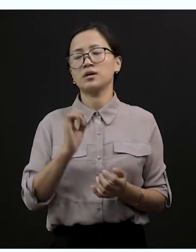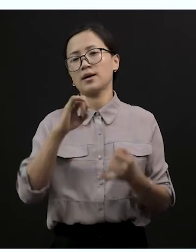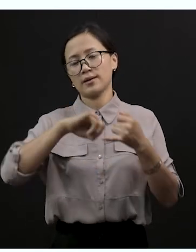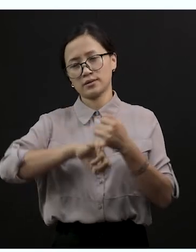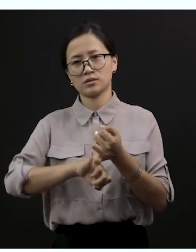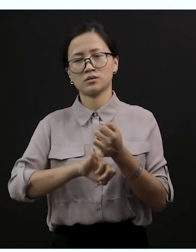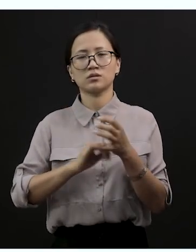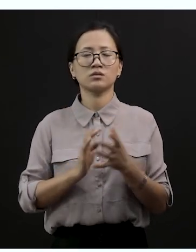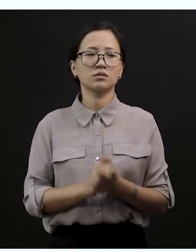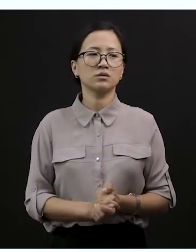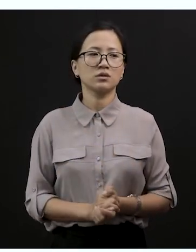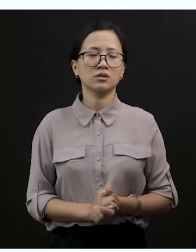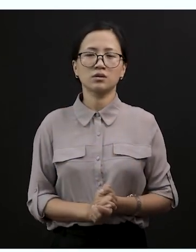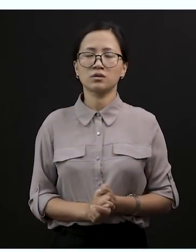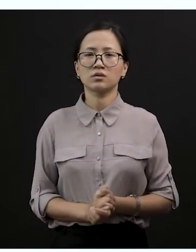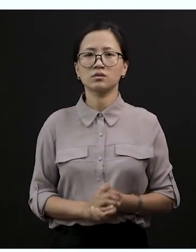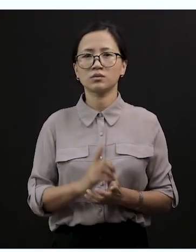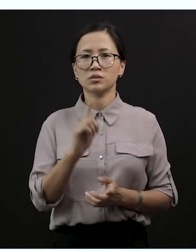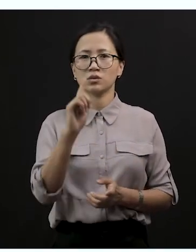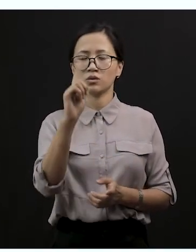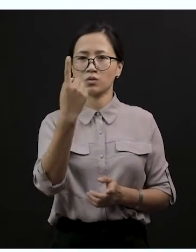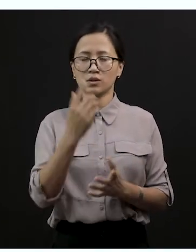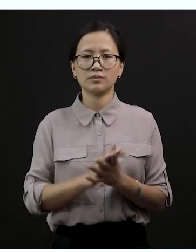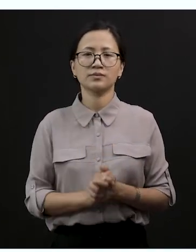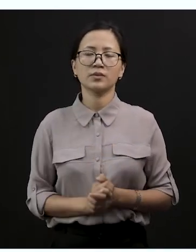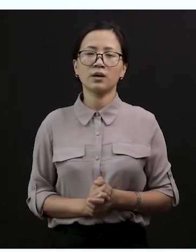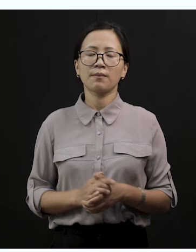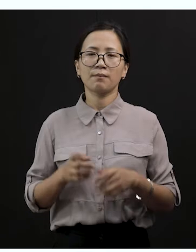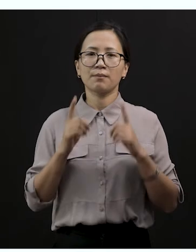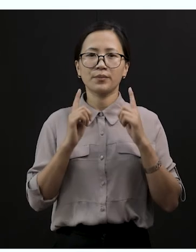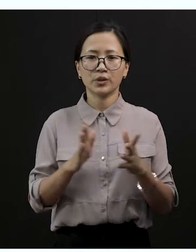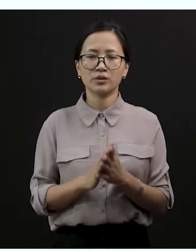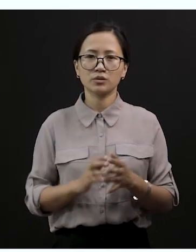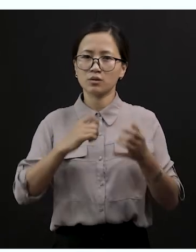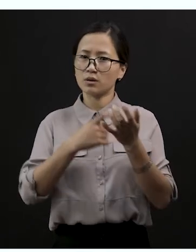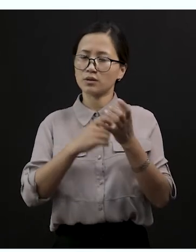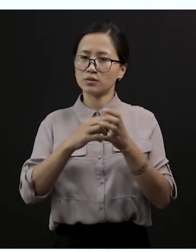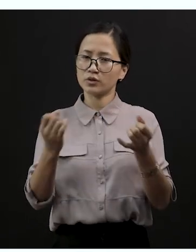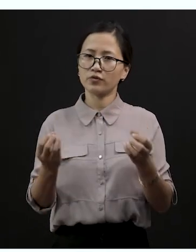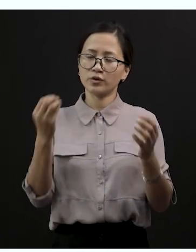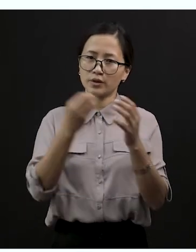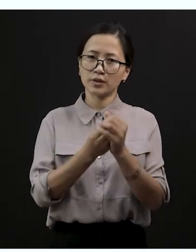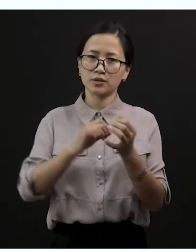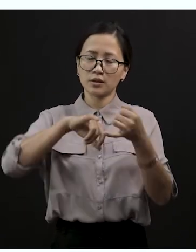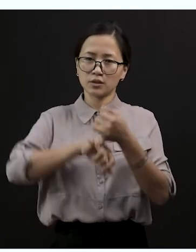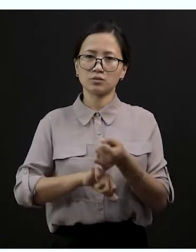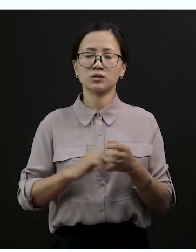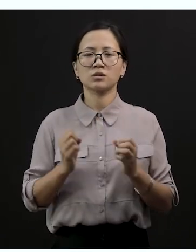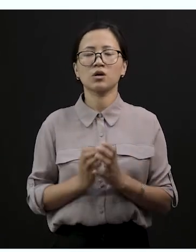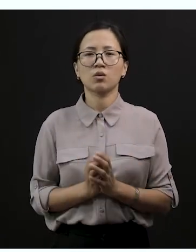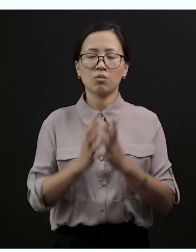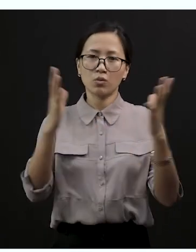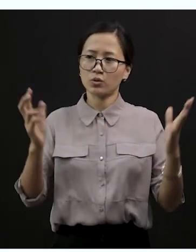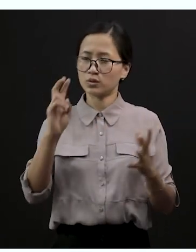plural, okay? Radio, if I say radio, that means there's only one radio. But if I say radios, that means I have more than